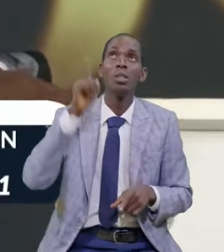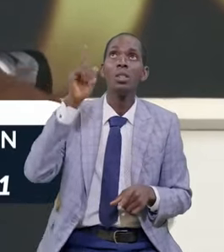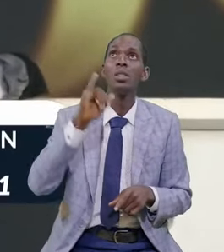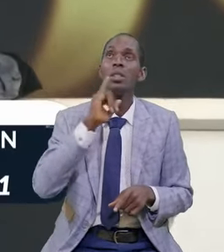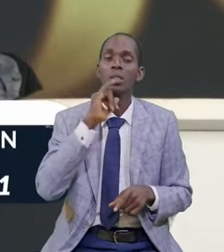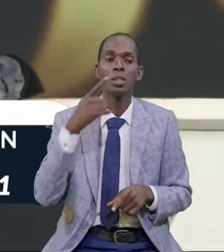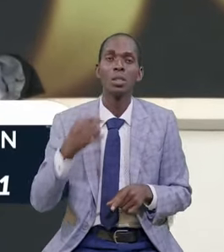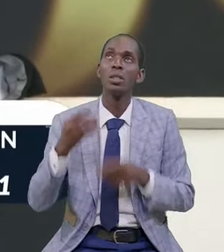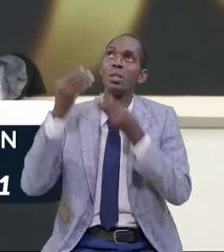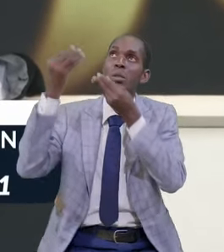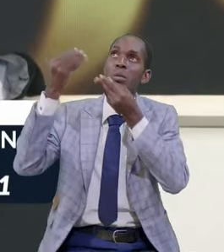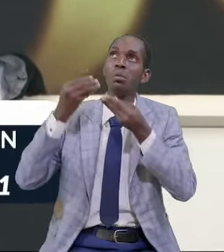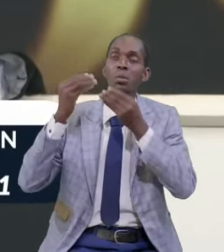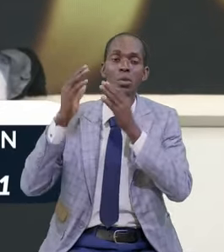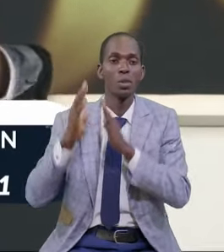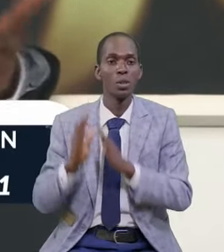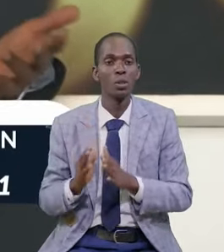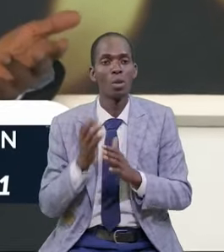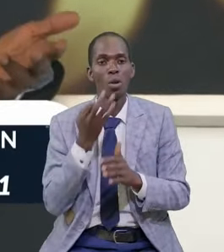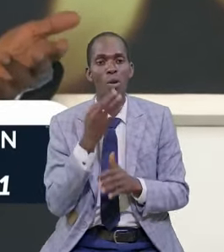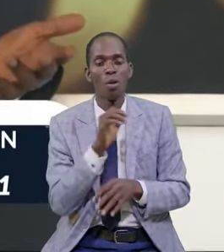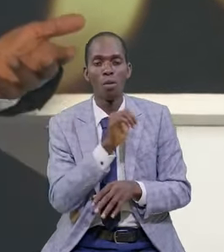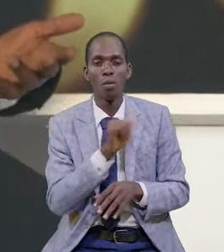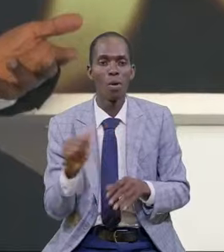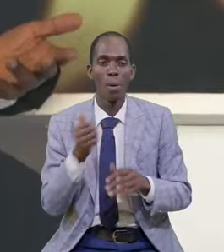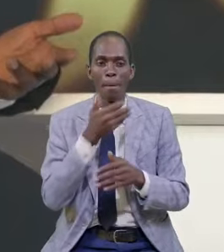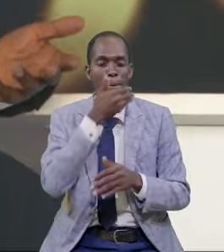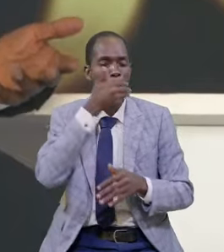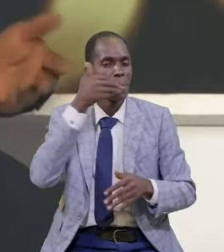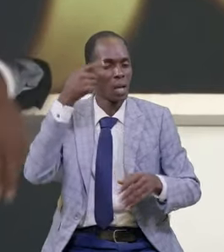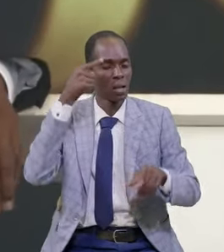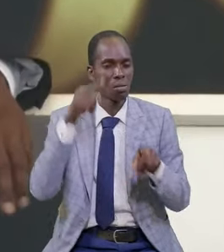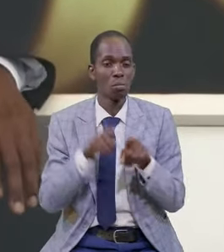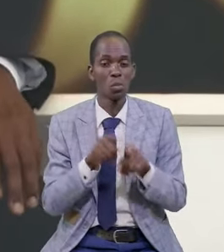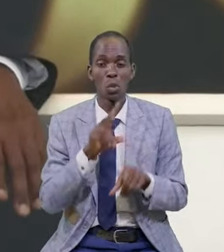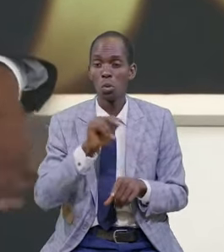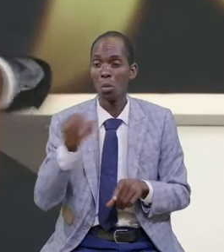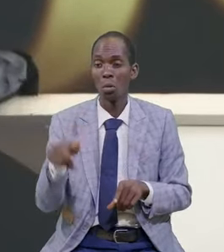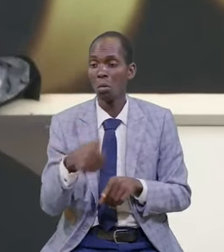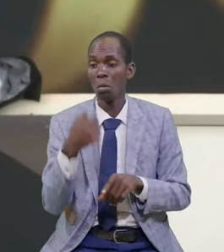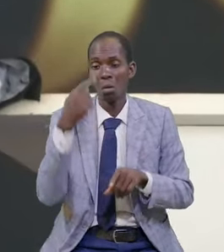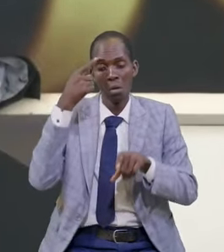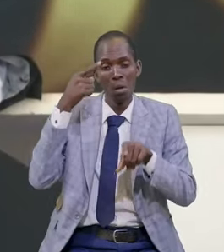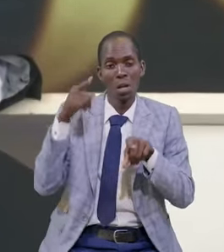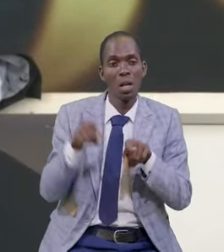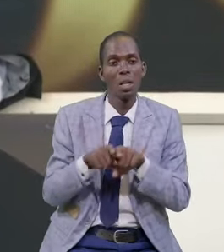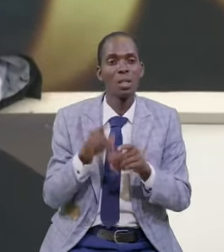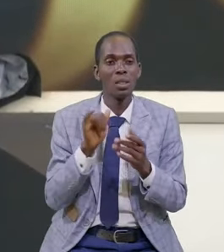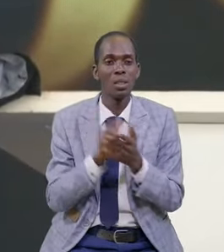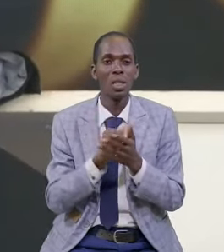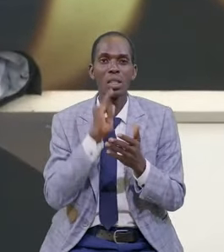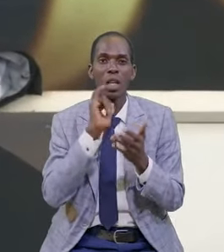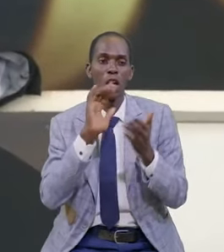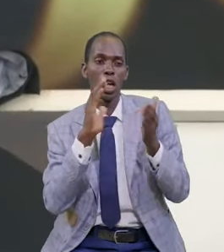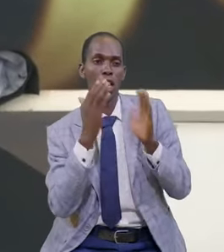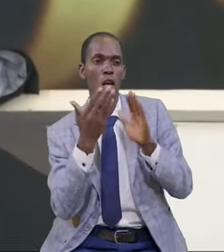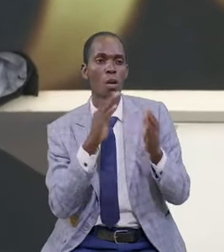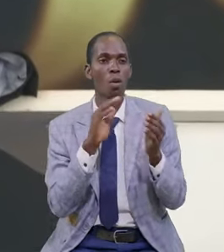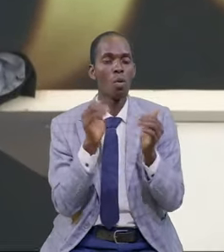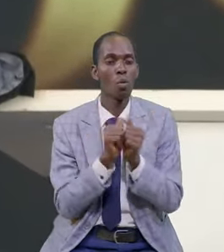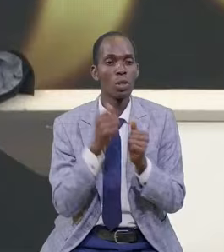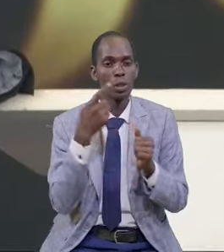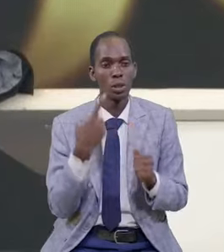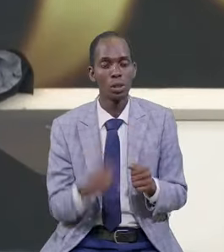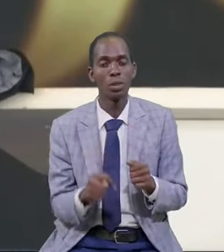a better Covenant there's no other Covenant that that's comparable or the Covenant we have been